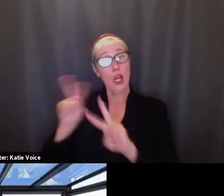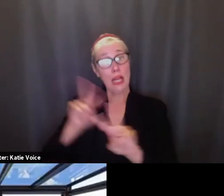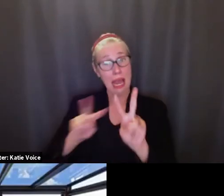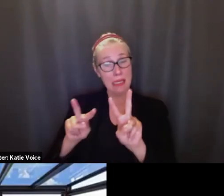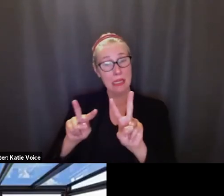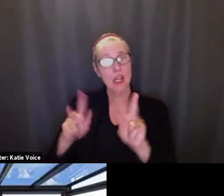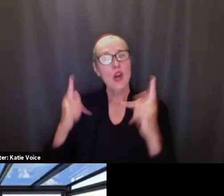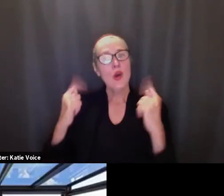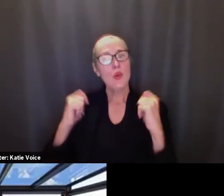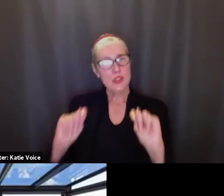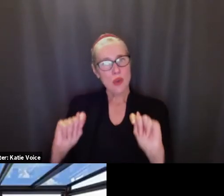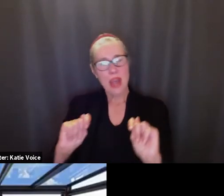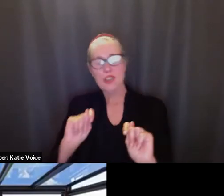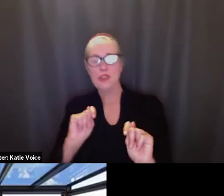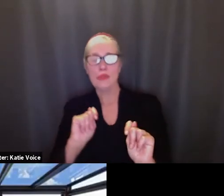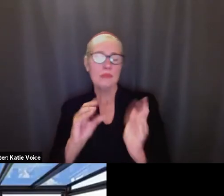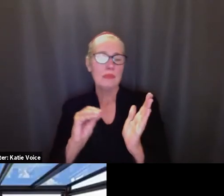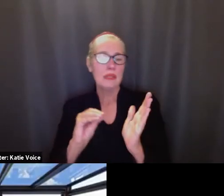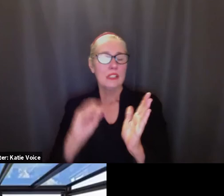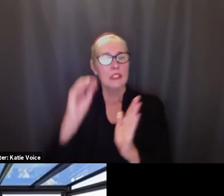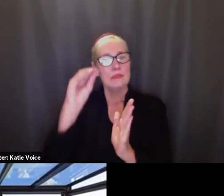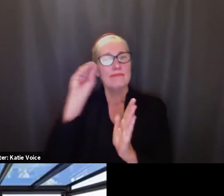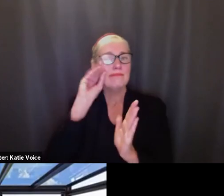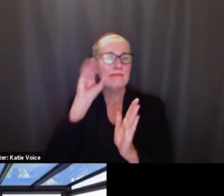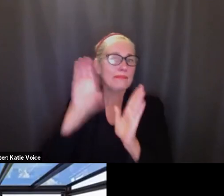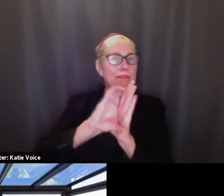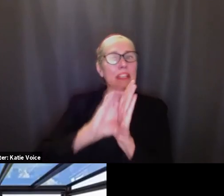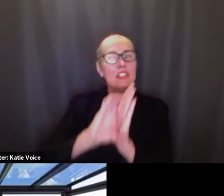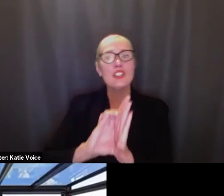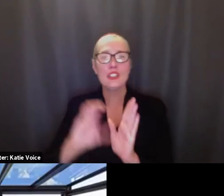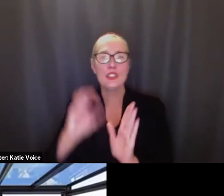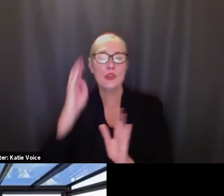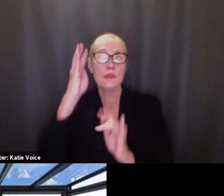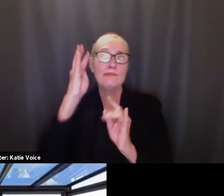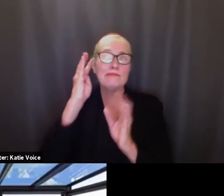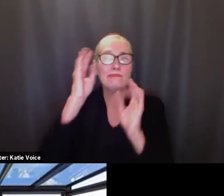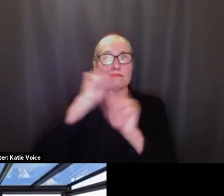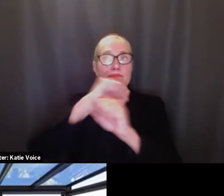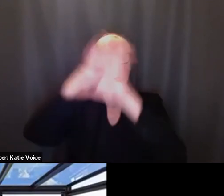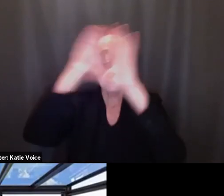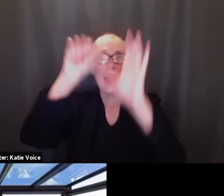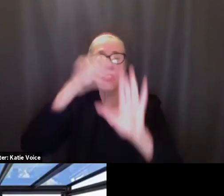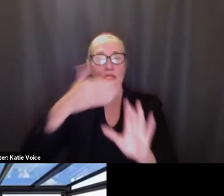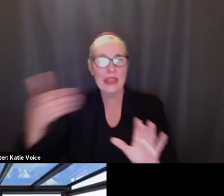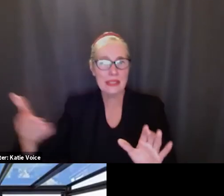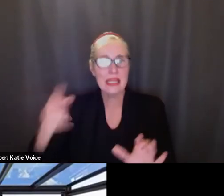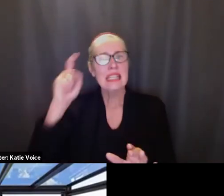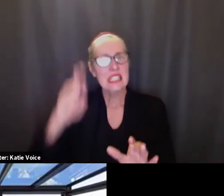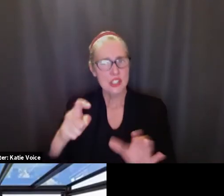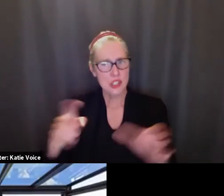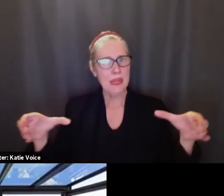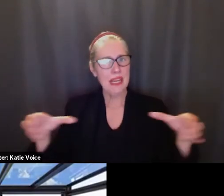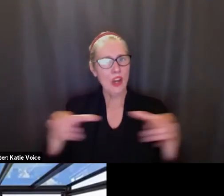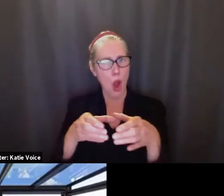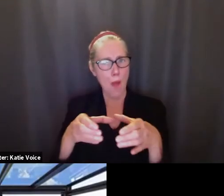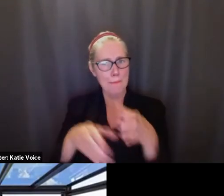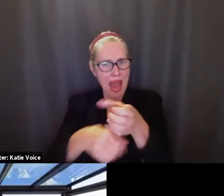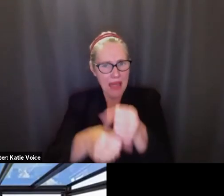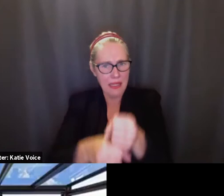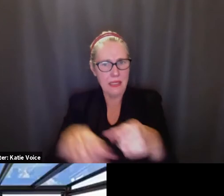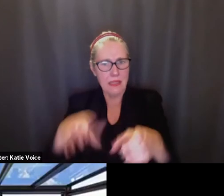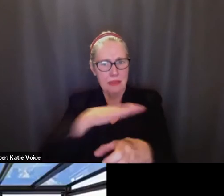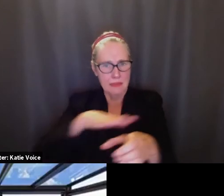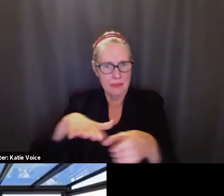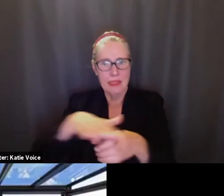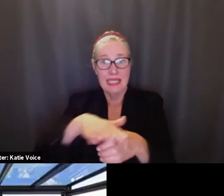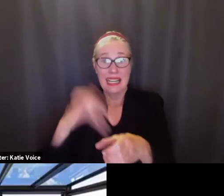some scenarios together that also contemplate these other things compact and contiguous as much as possible so um you know if